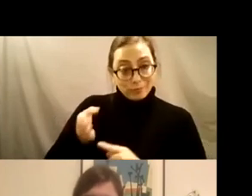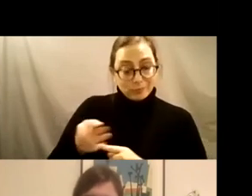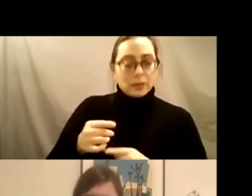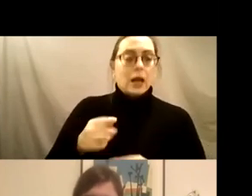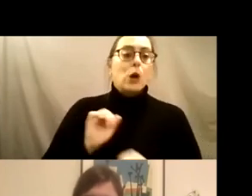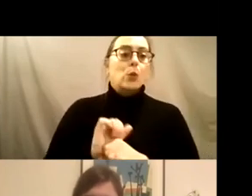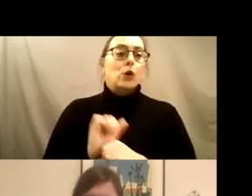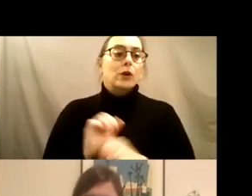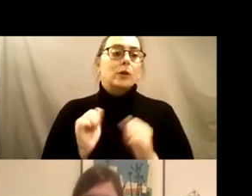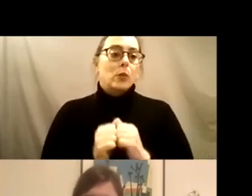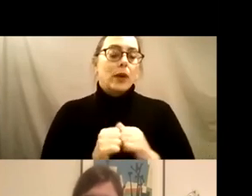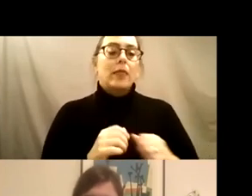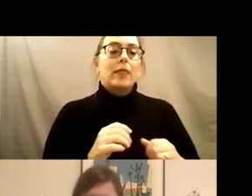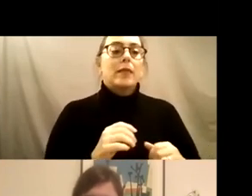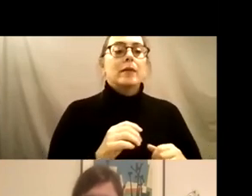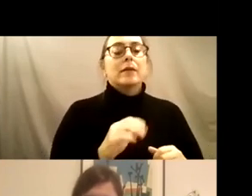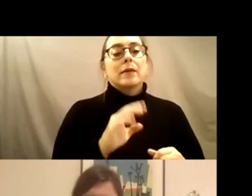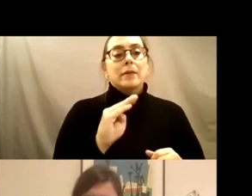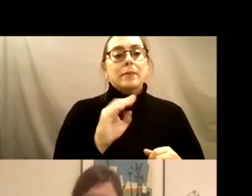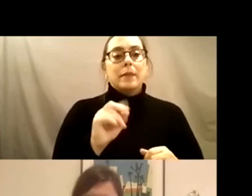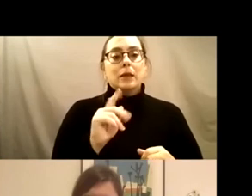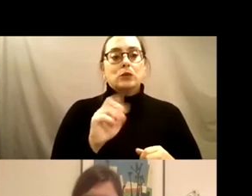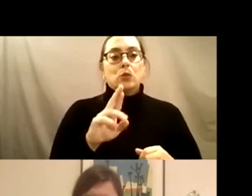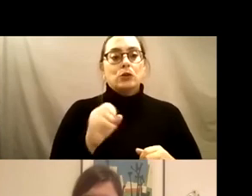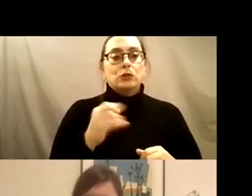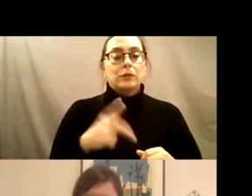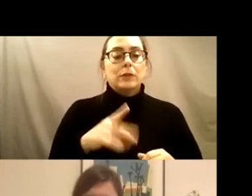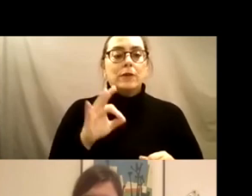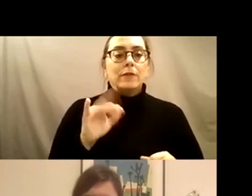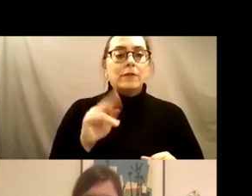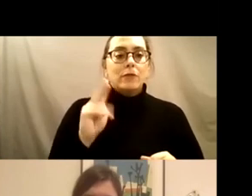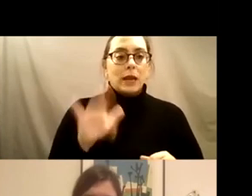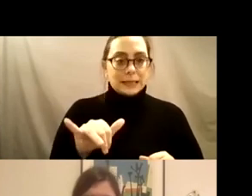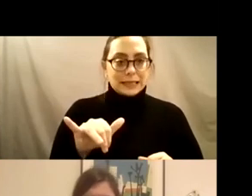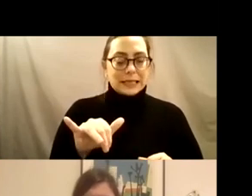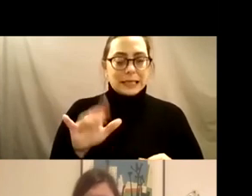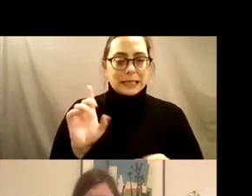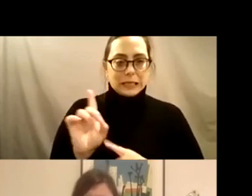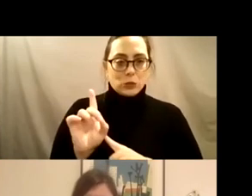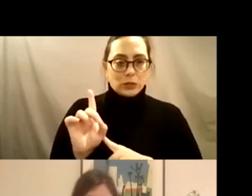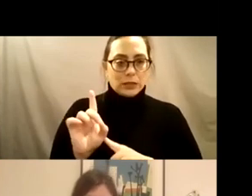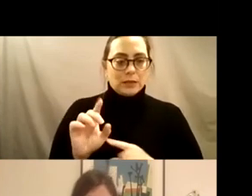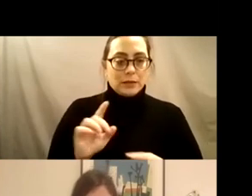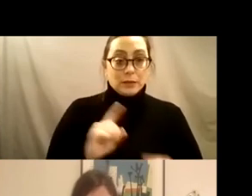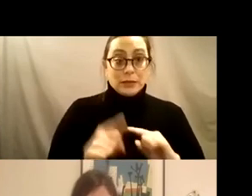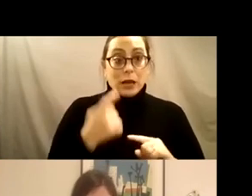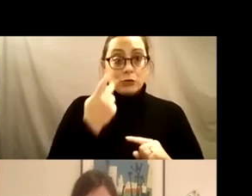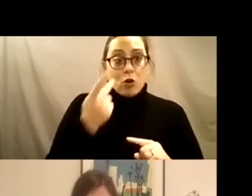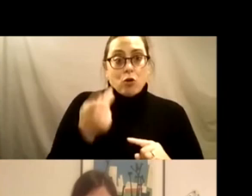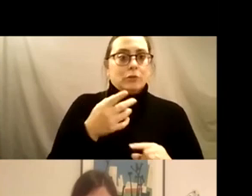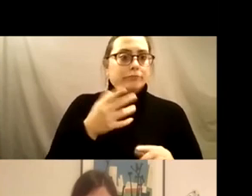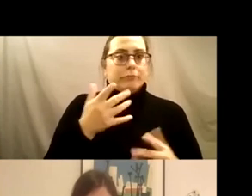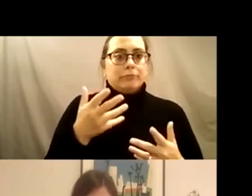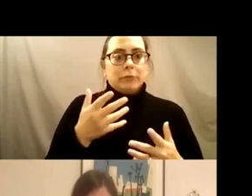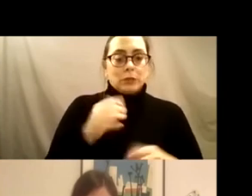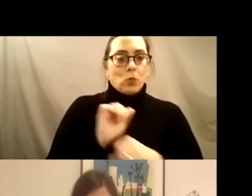with a mentorship, worked in a mentorship with Francie Duran, who's actually had some work here just the other day, and Leslie Sudnett,